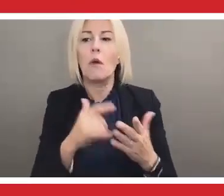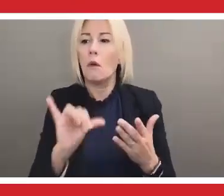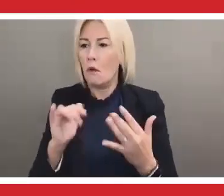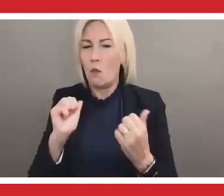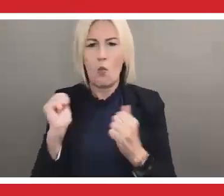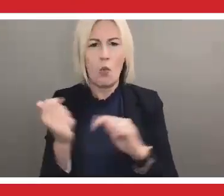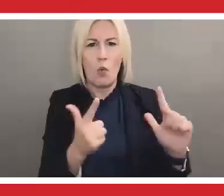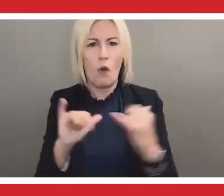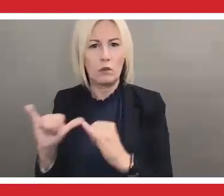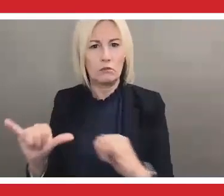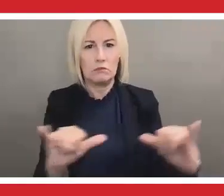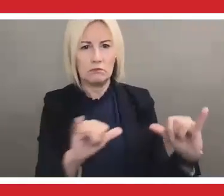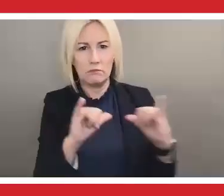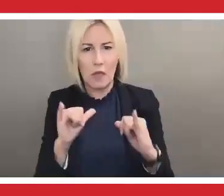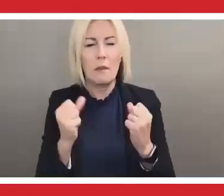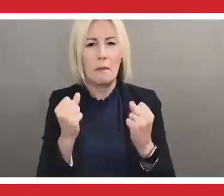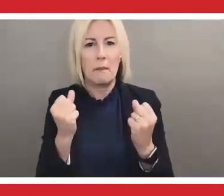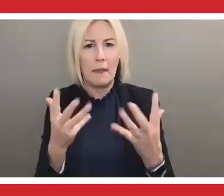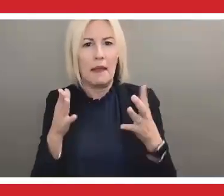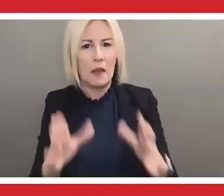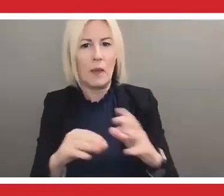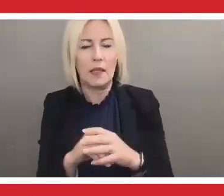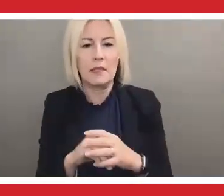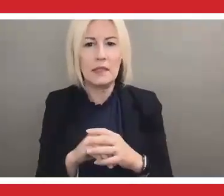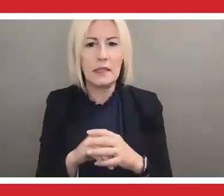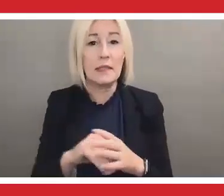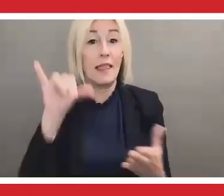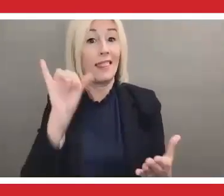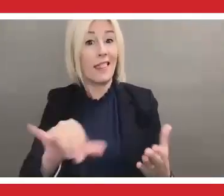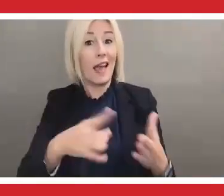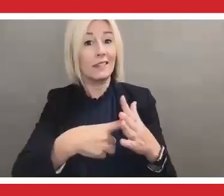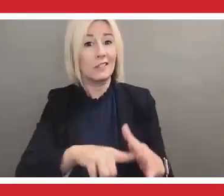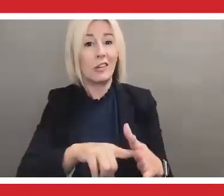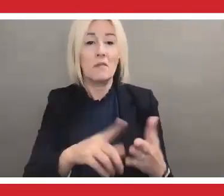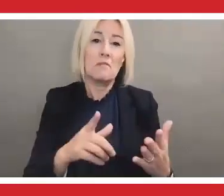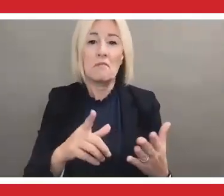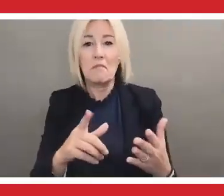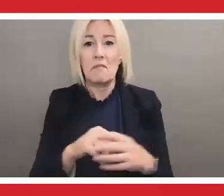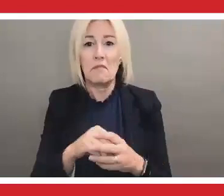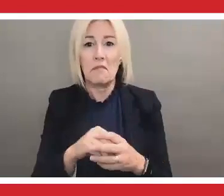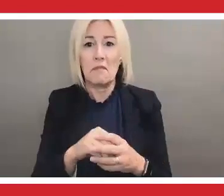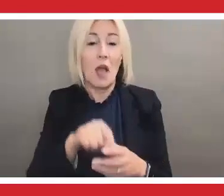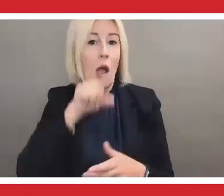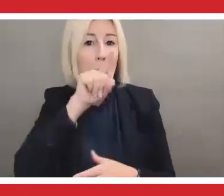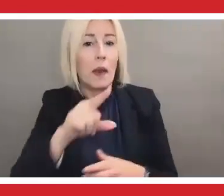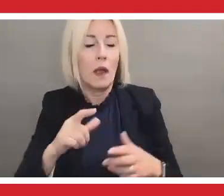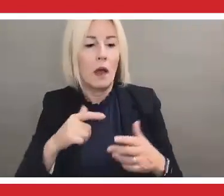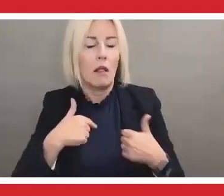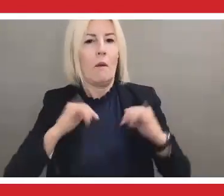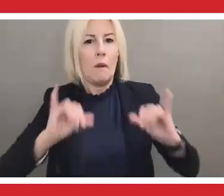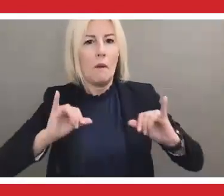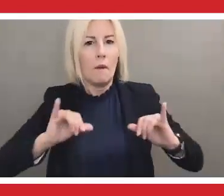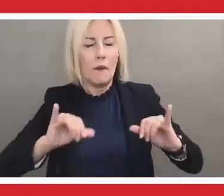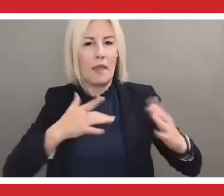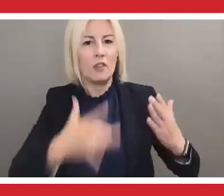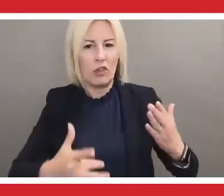many ways. And that kickstarted, I would say, or reawakened the trend of reuse, because